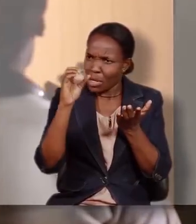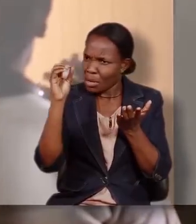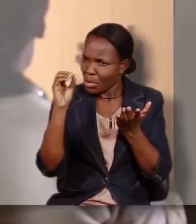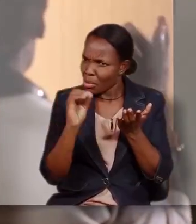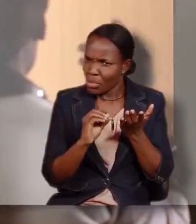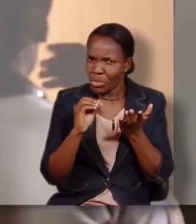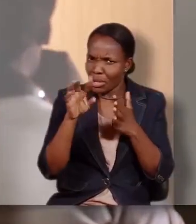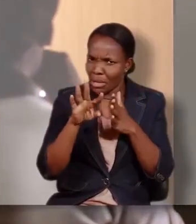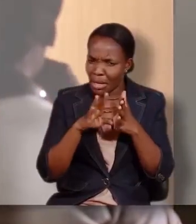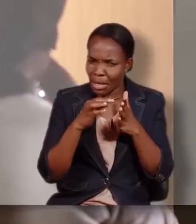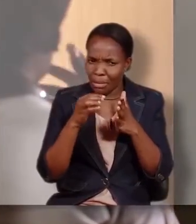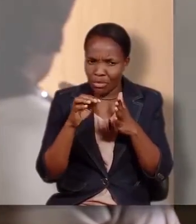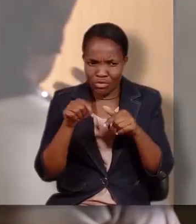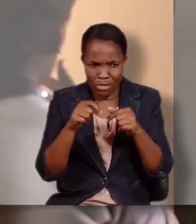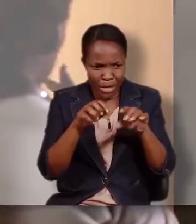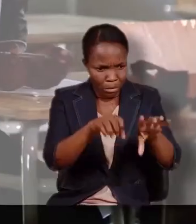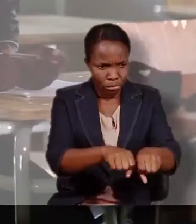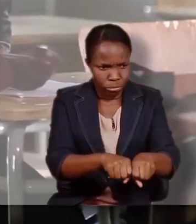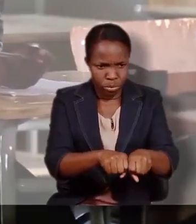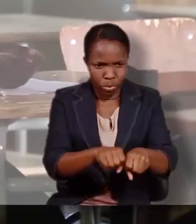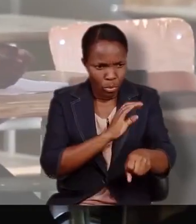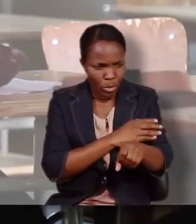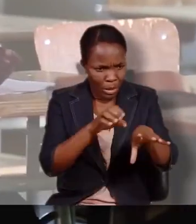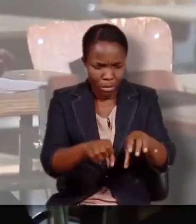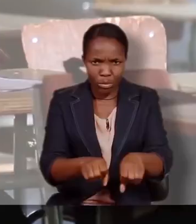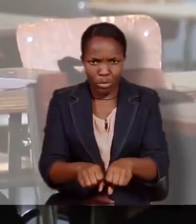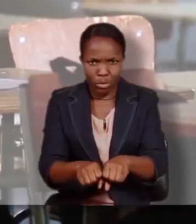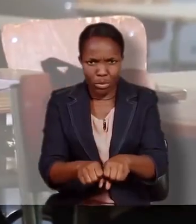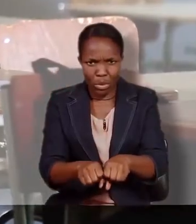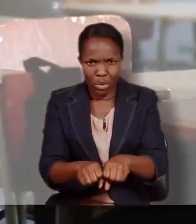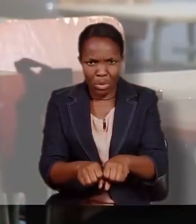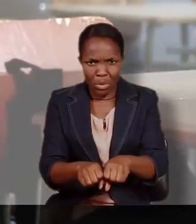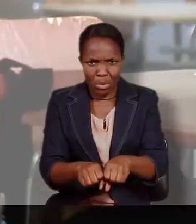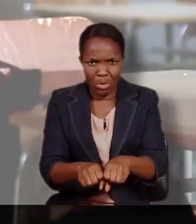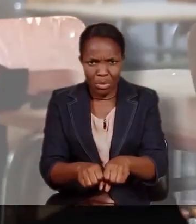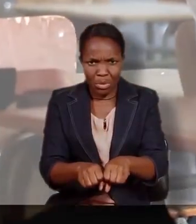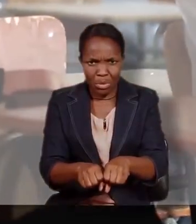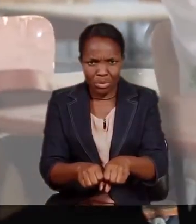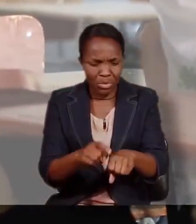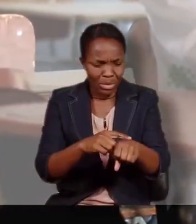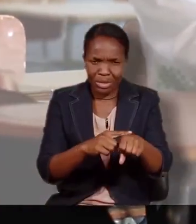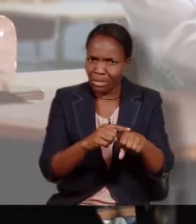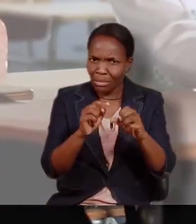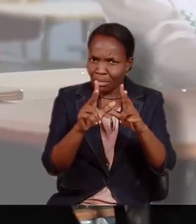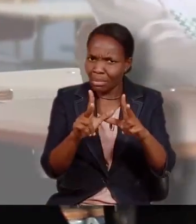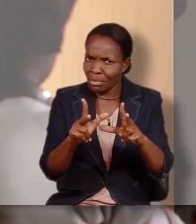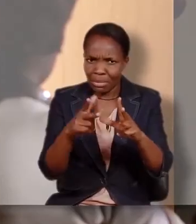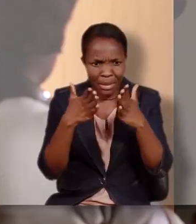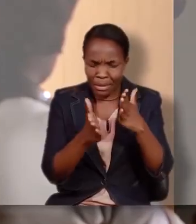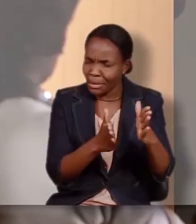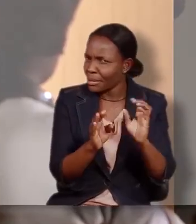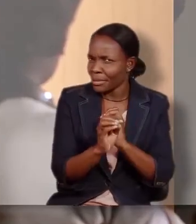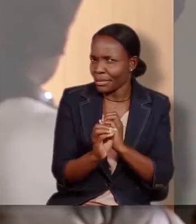and power just like that. It's as though the blacks or the non-whites were never organized. An